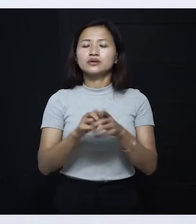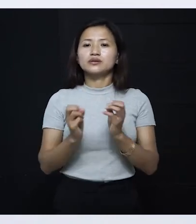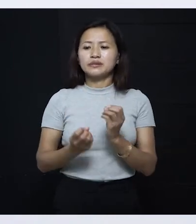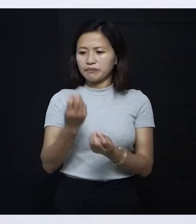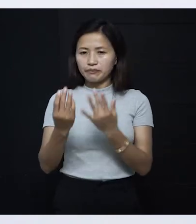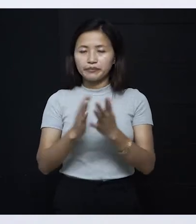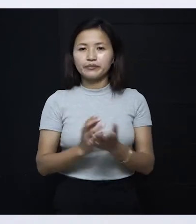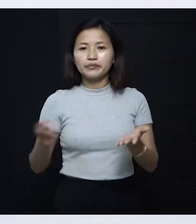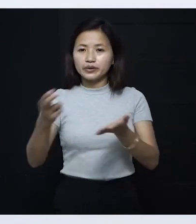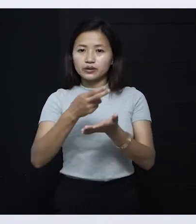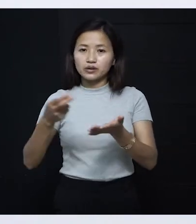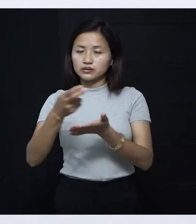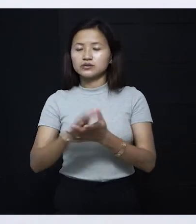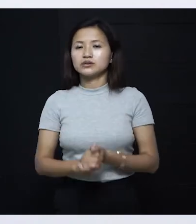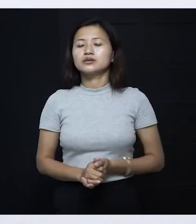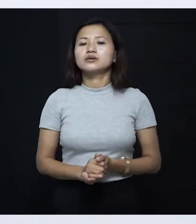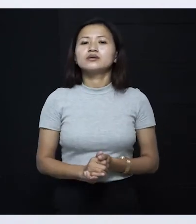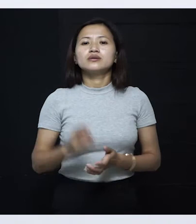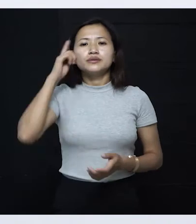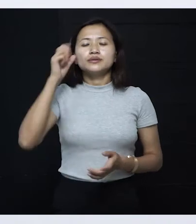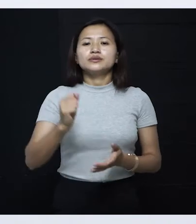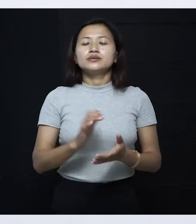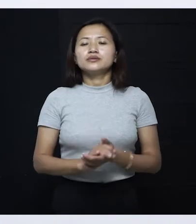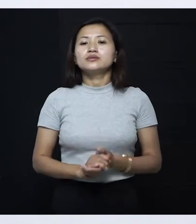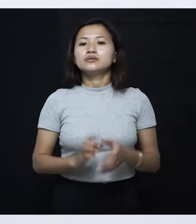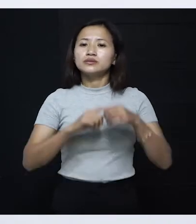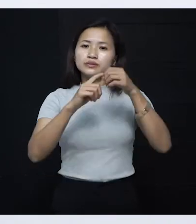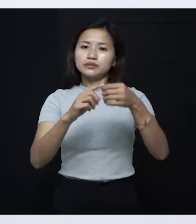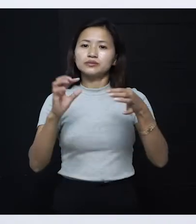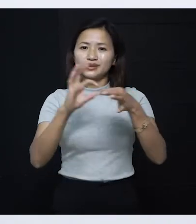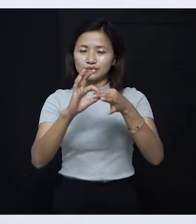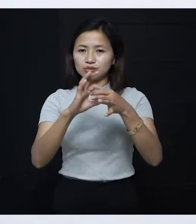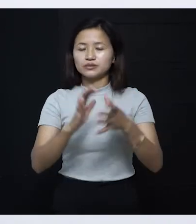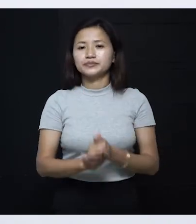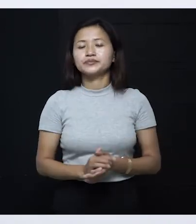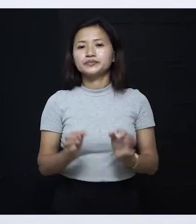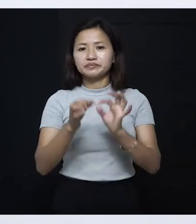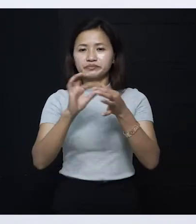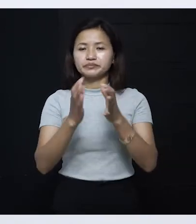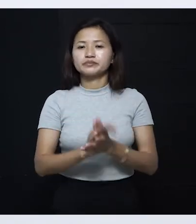So please make sure you remember that, because questions can be twisted, okay? So